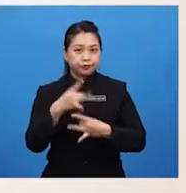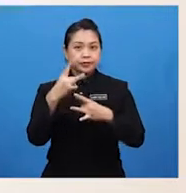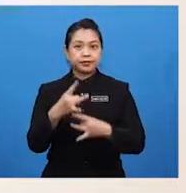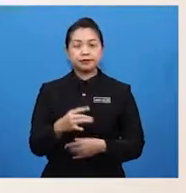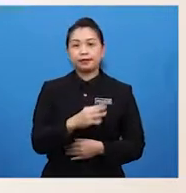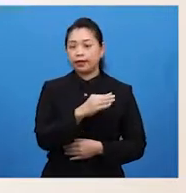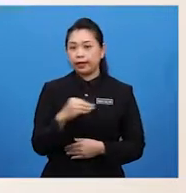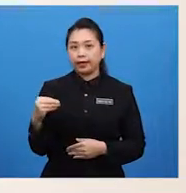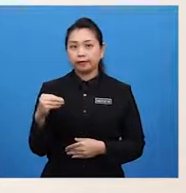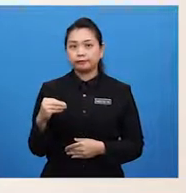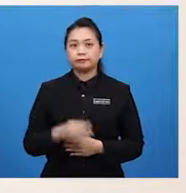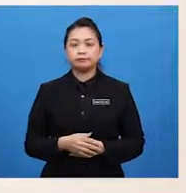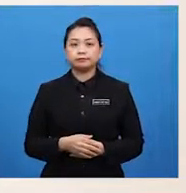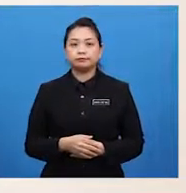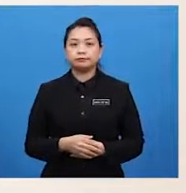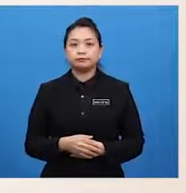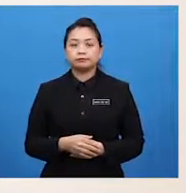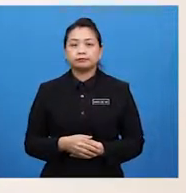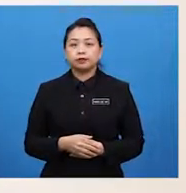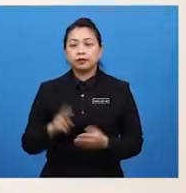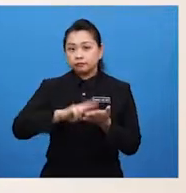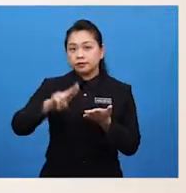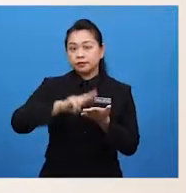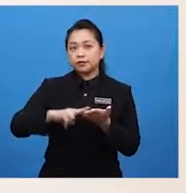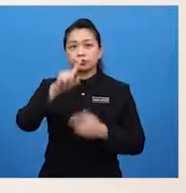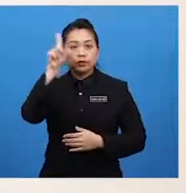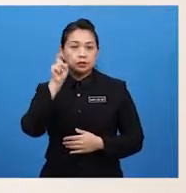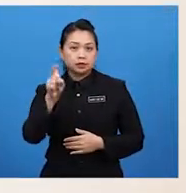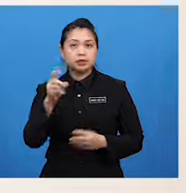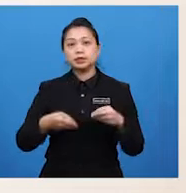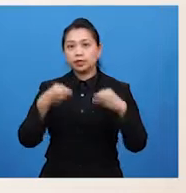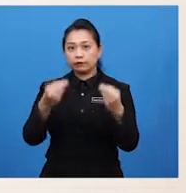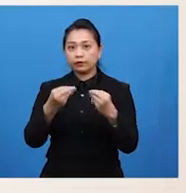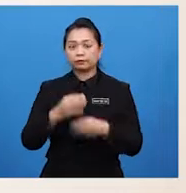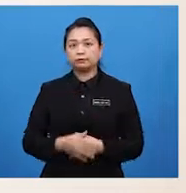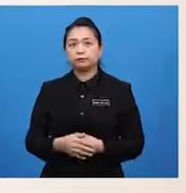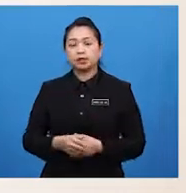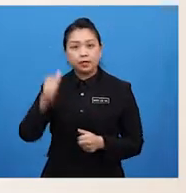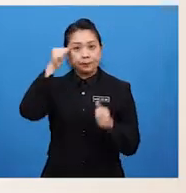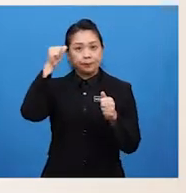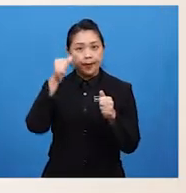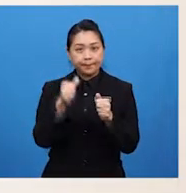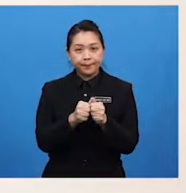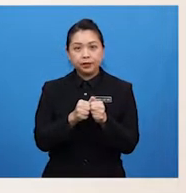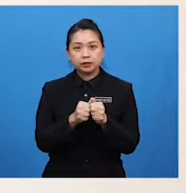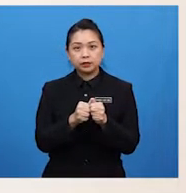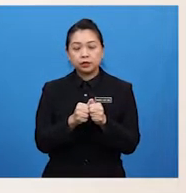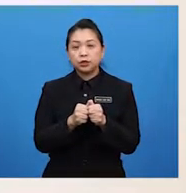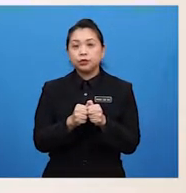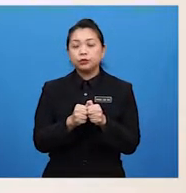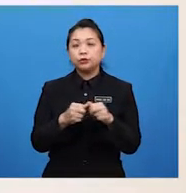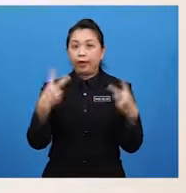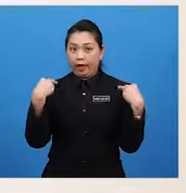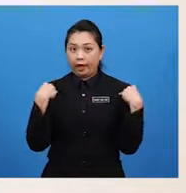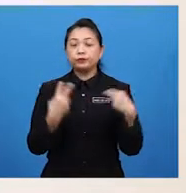and authentic. Read the question given. Remember that you have to use